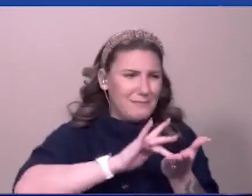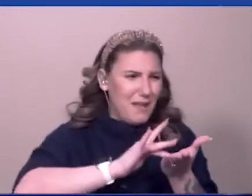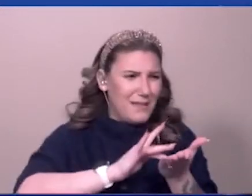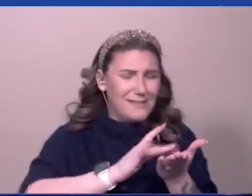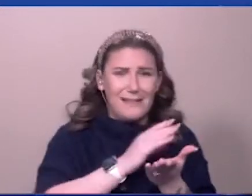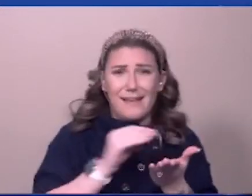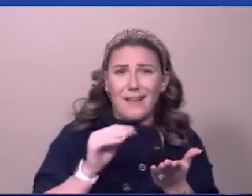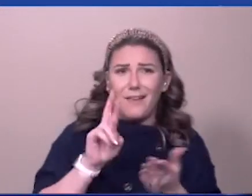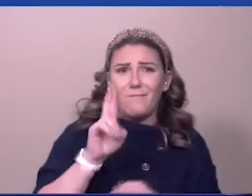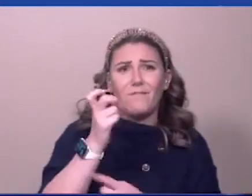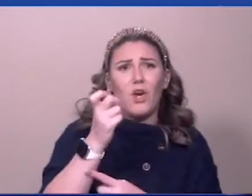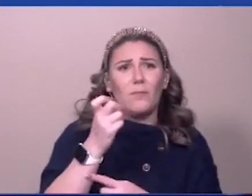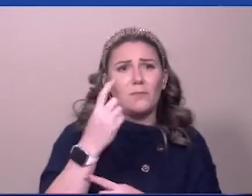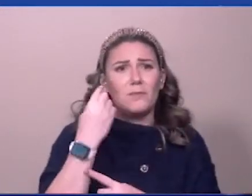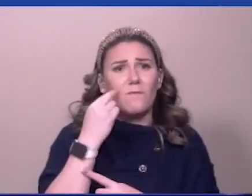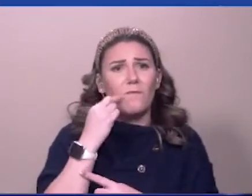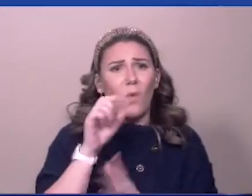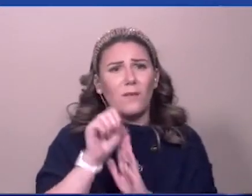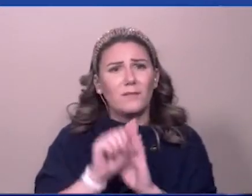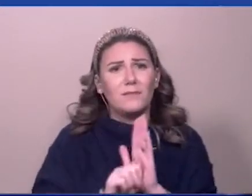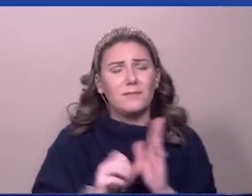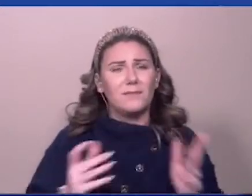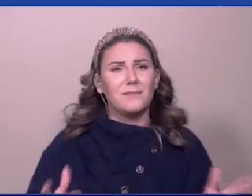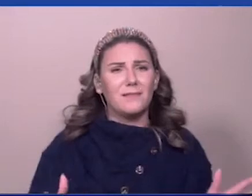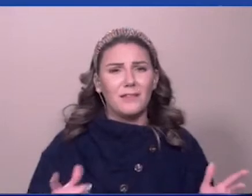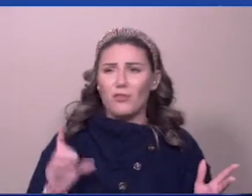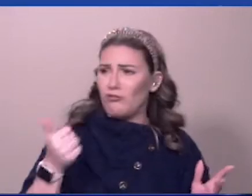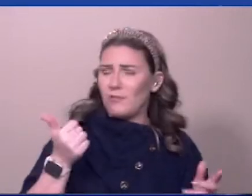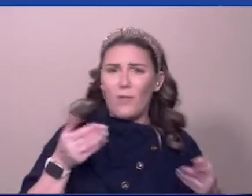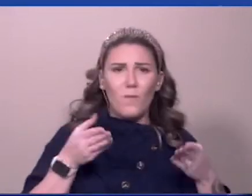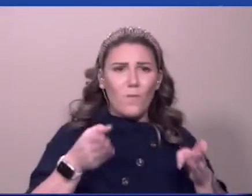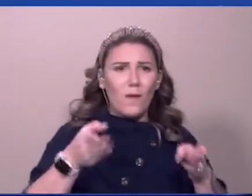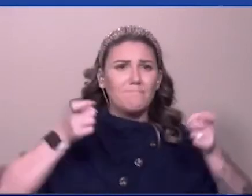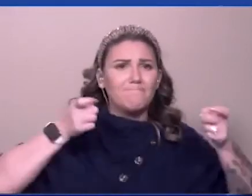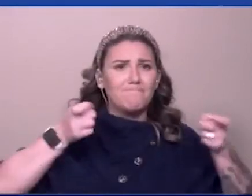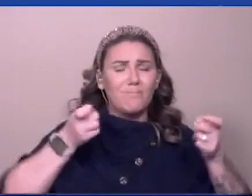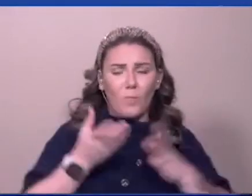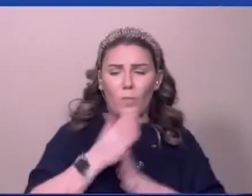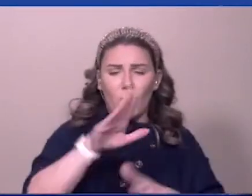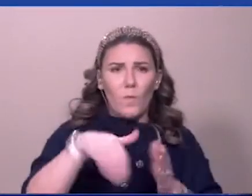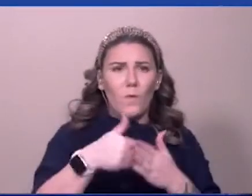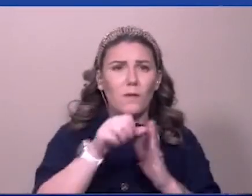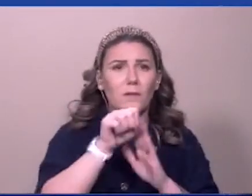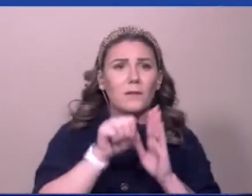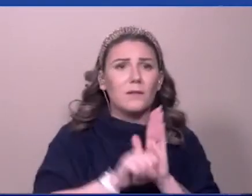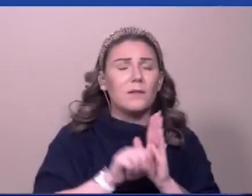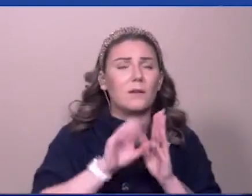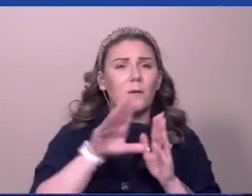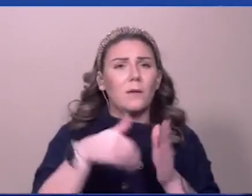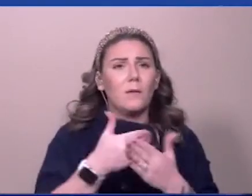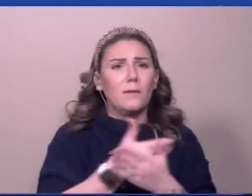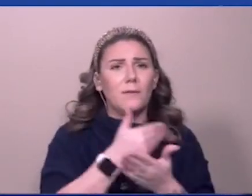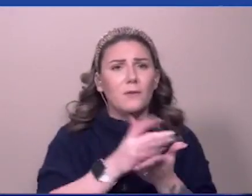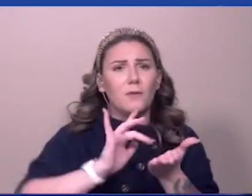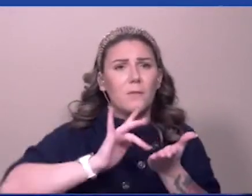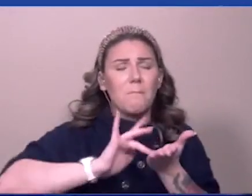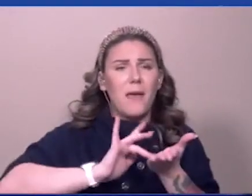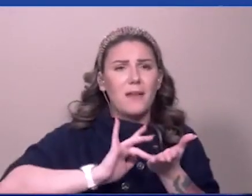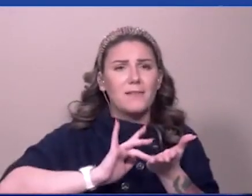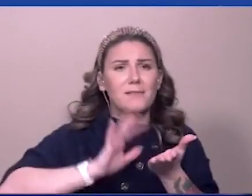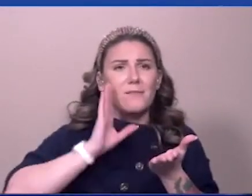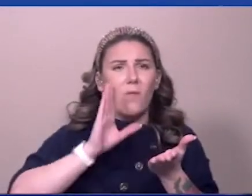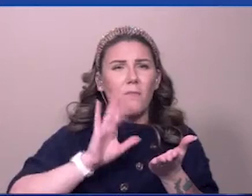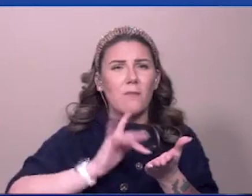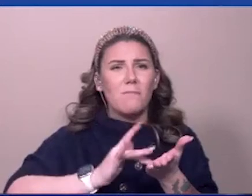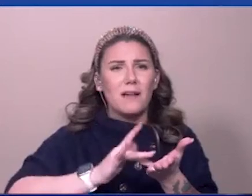And there's other ways to be able to manage throughout the state the emerging medicines. There's always going to be medicines that will